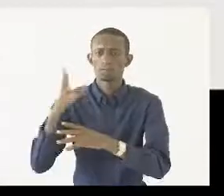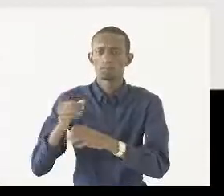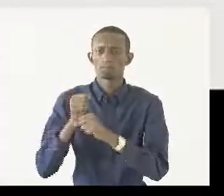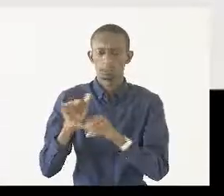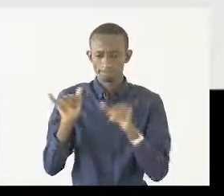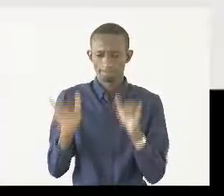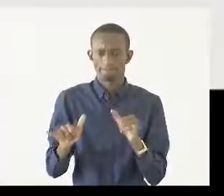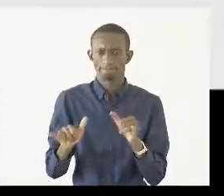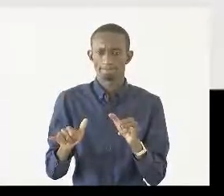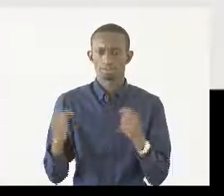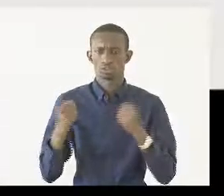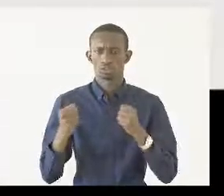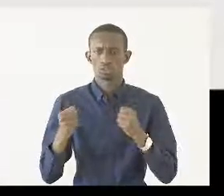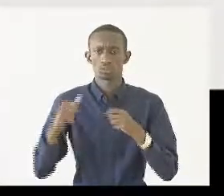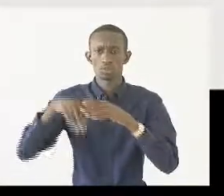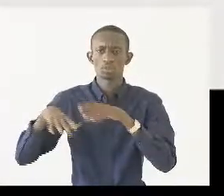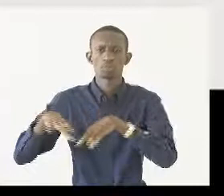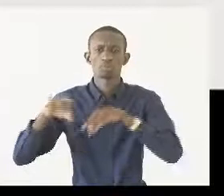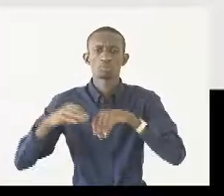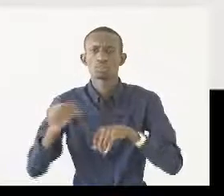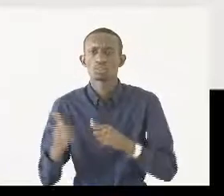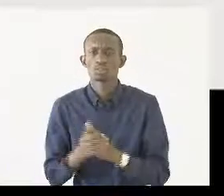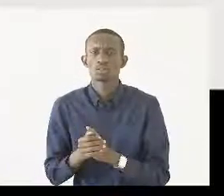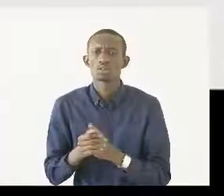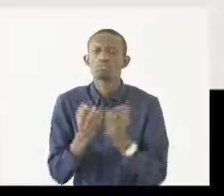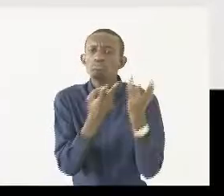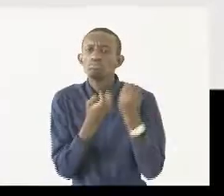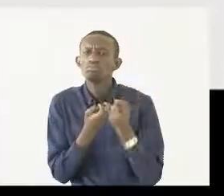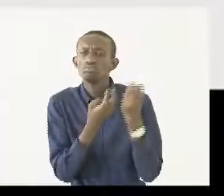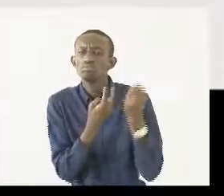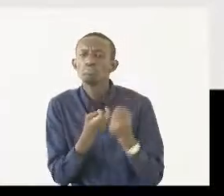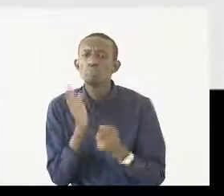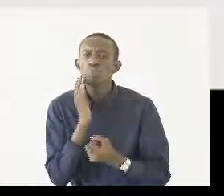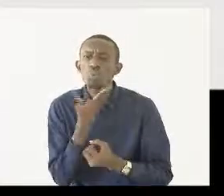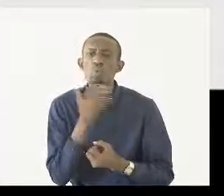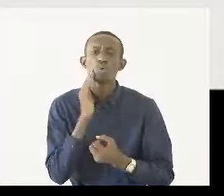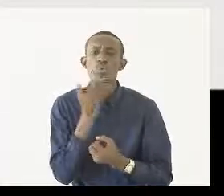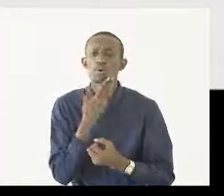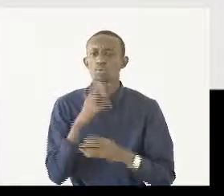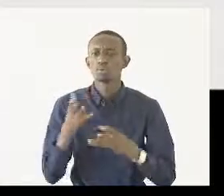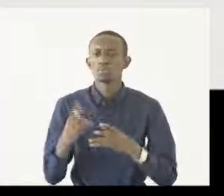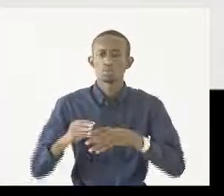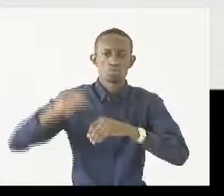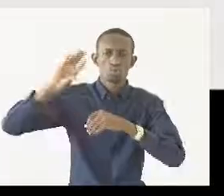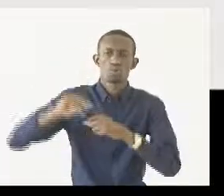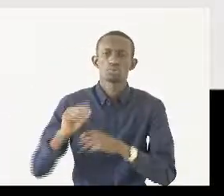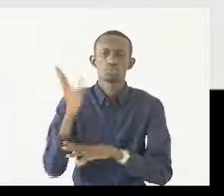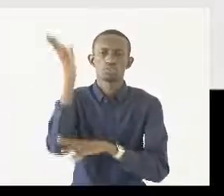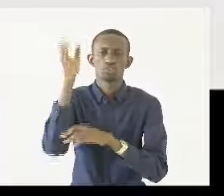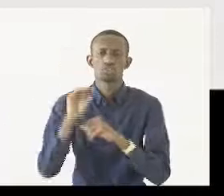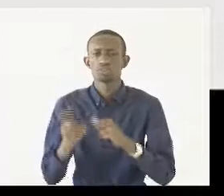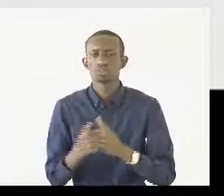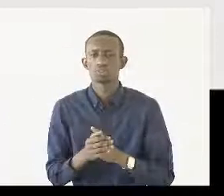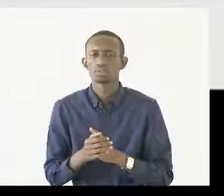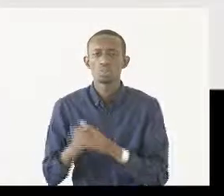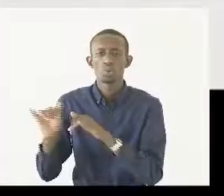soil. They transport water and minerals to the stem. That means without strong roots, plants